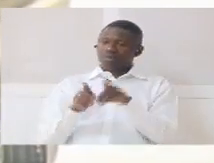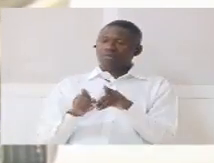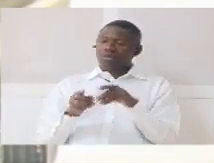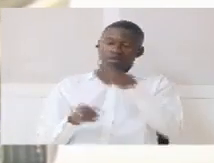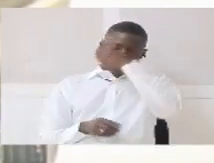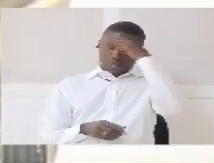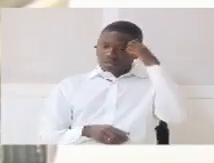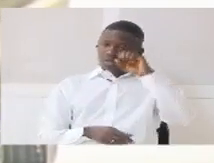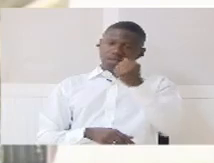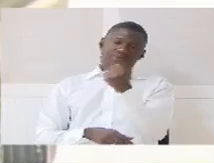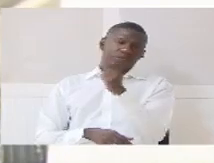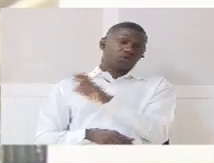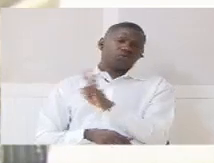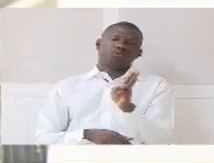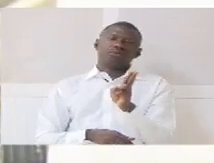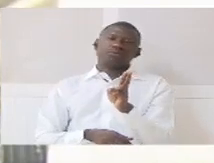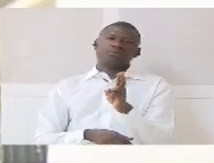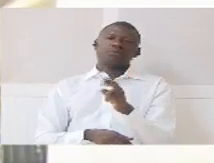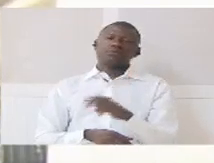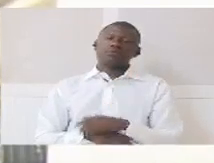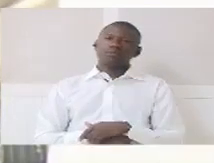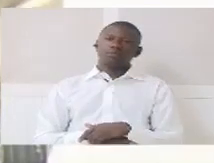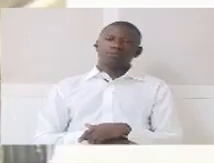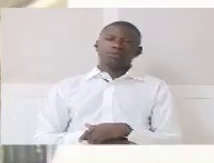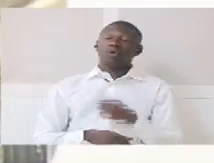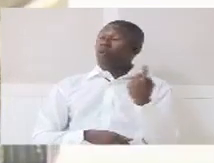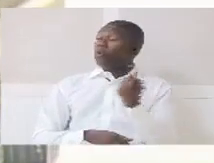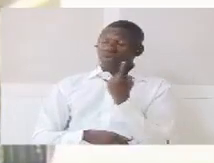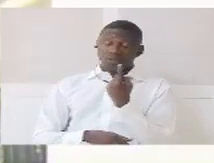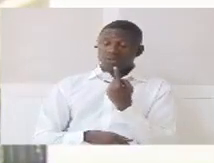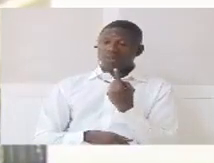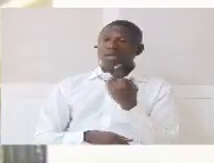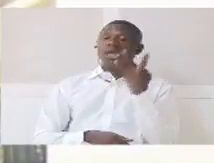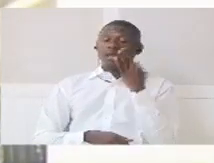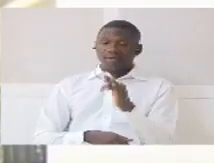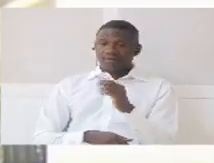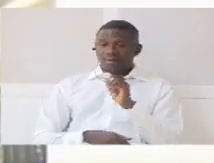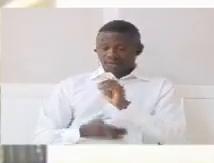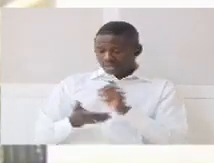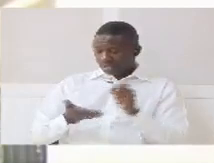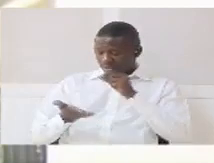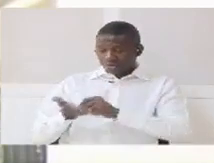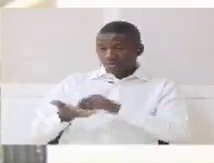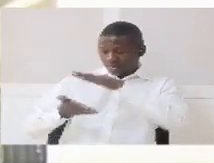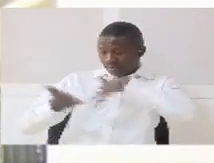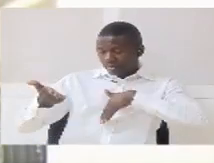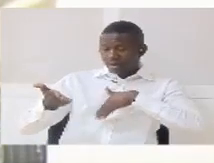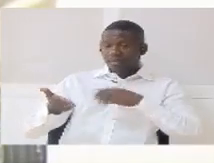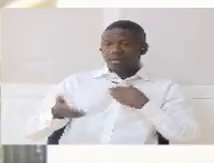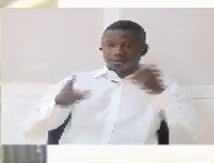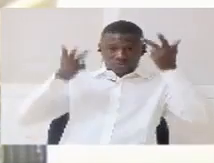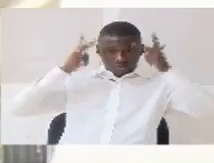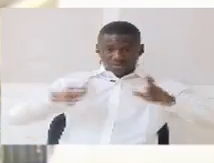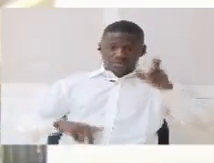labor. Unless Jojo or La Magistrate or indicate in the warrant. Unless it has been indicated on the warrant by the judge or the